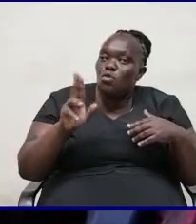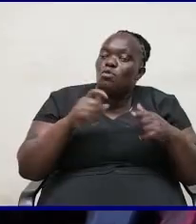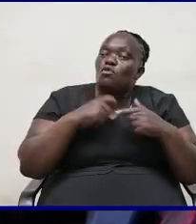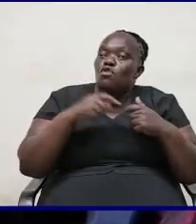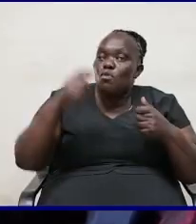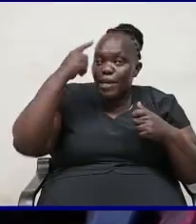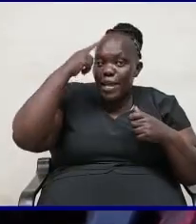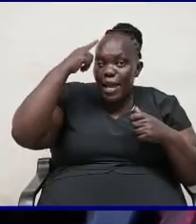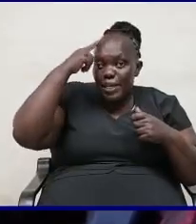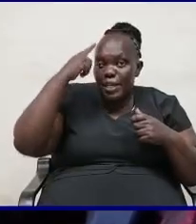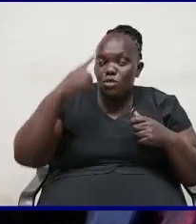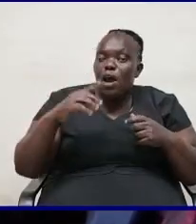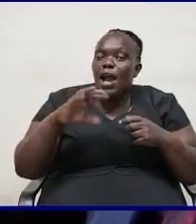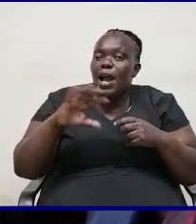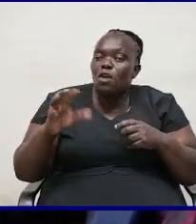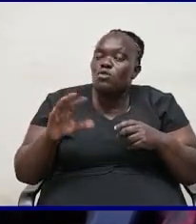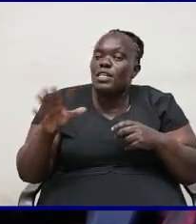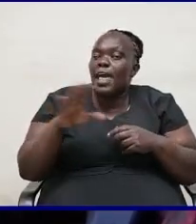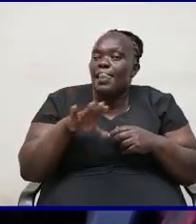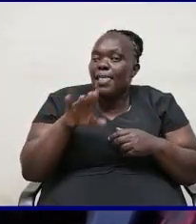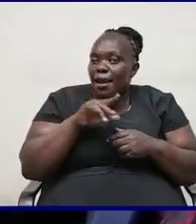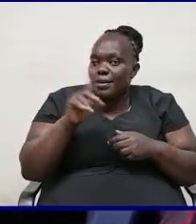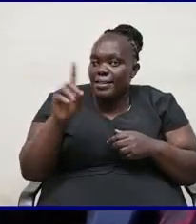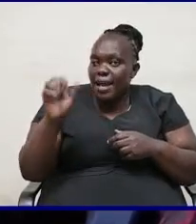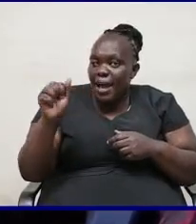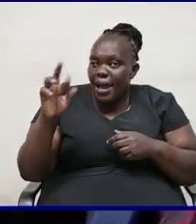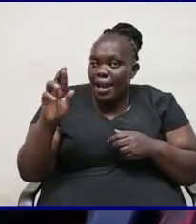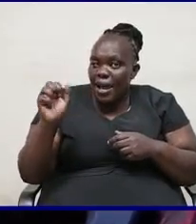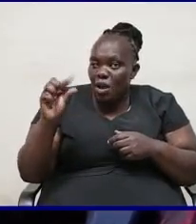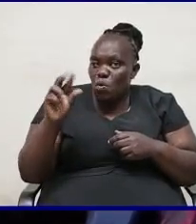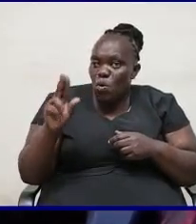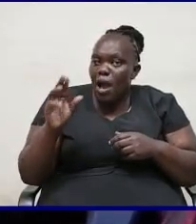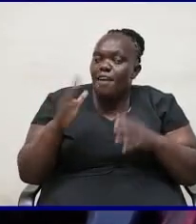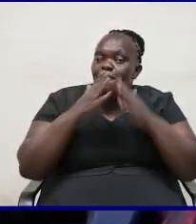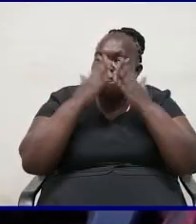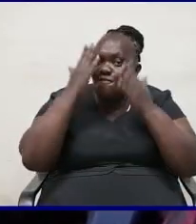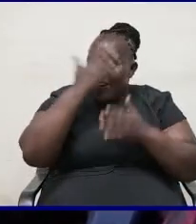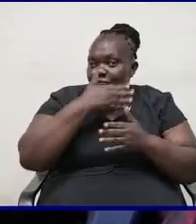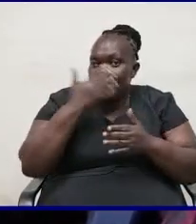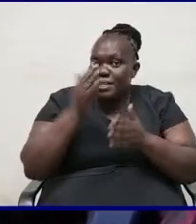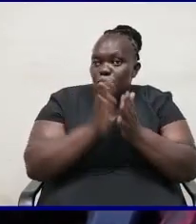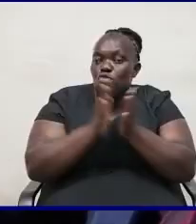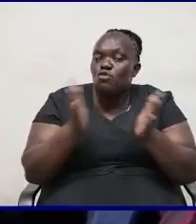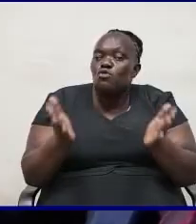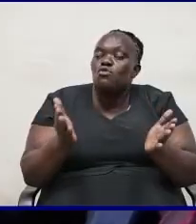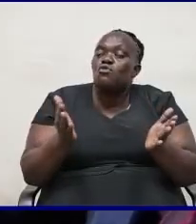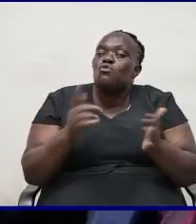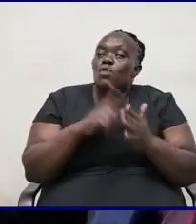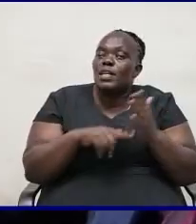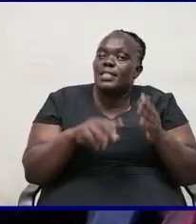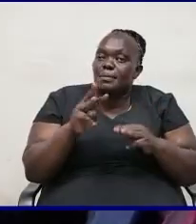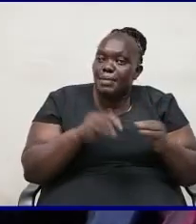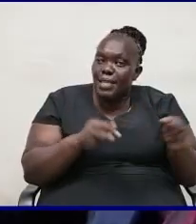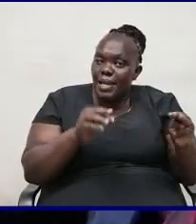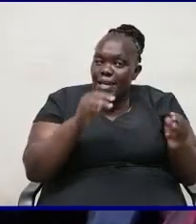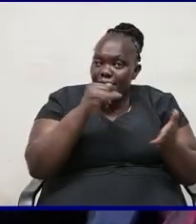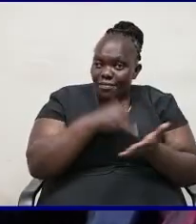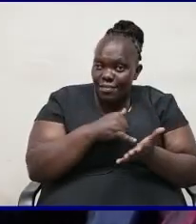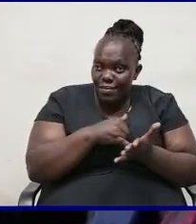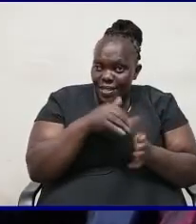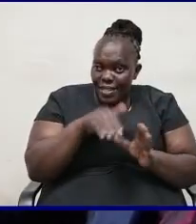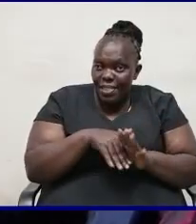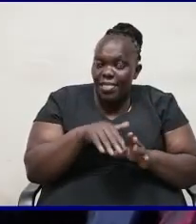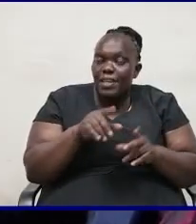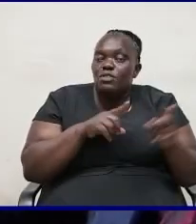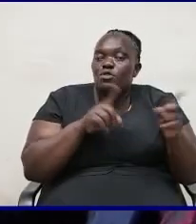from Nyadarua County, Daragwa constituency on Facebook. She's asking, what incentives exist for investors in